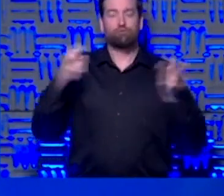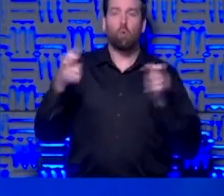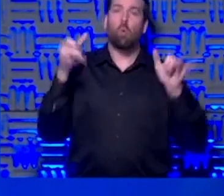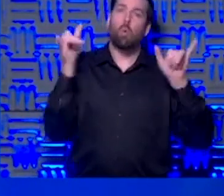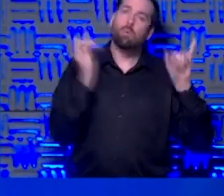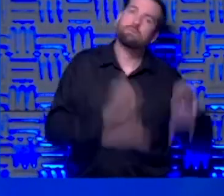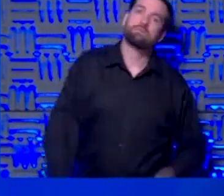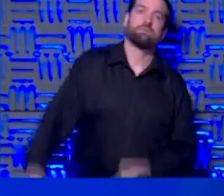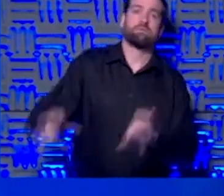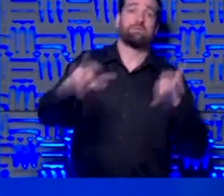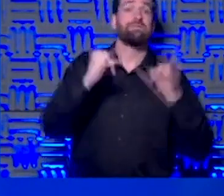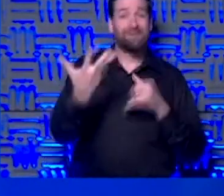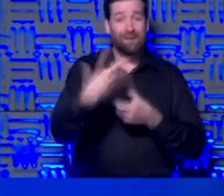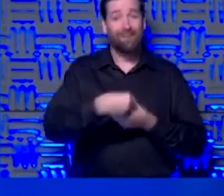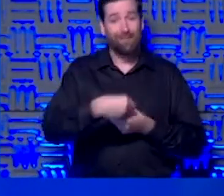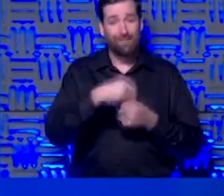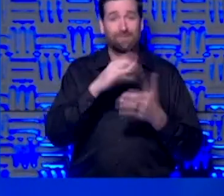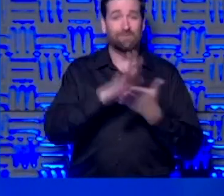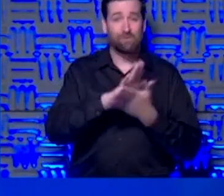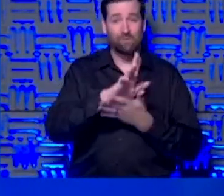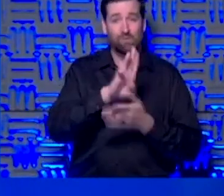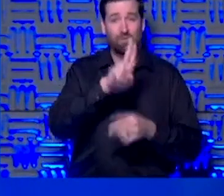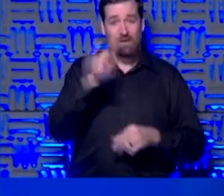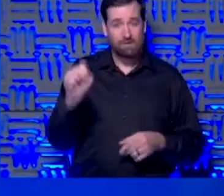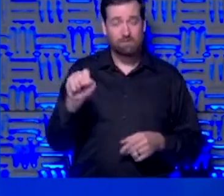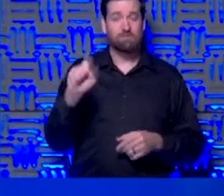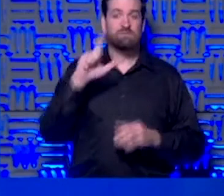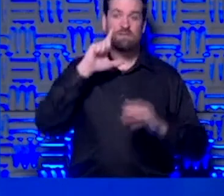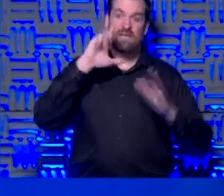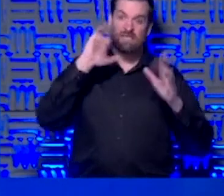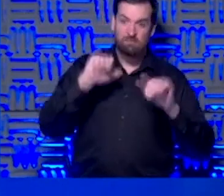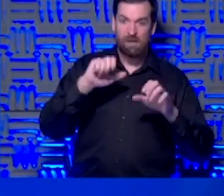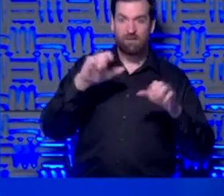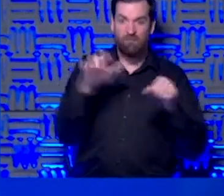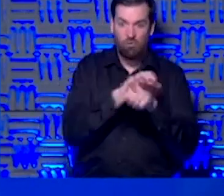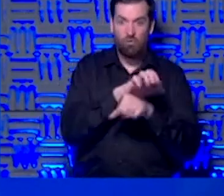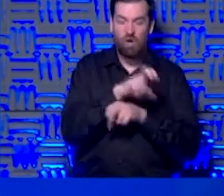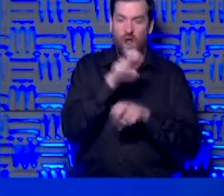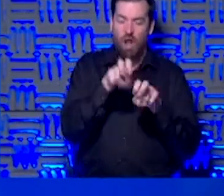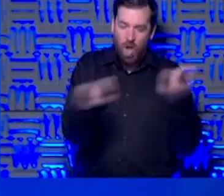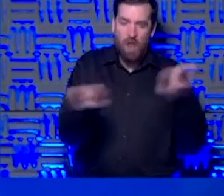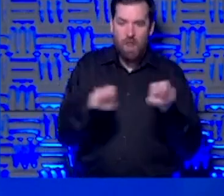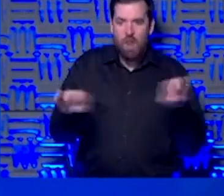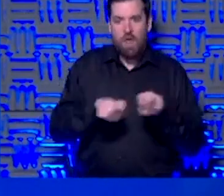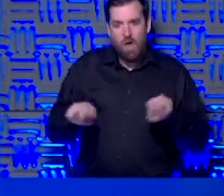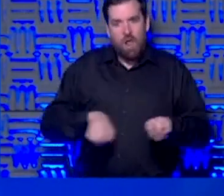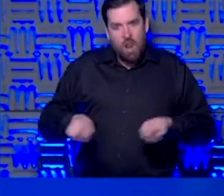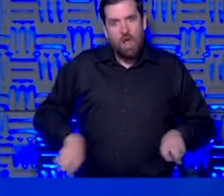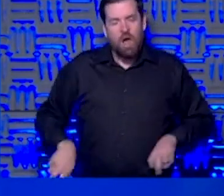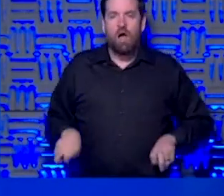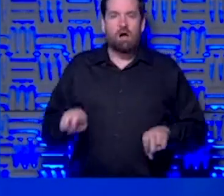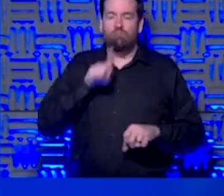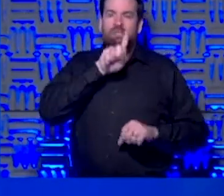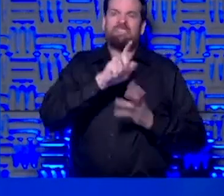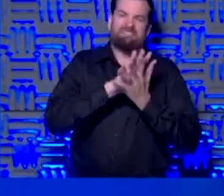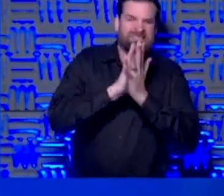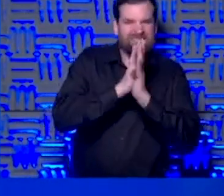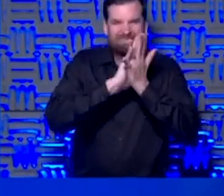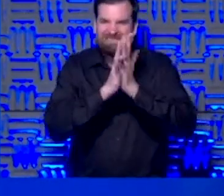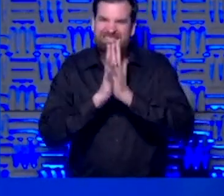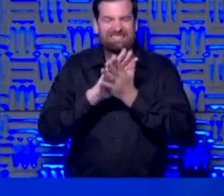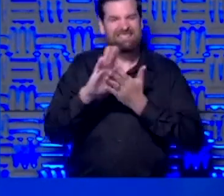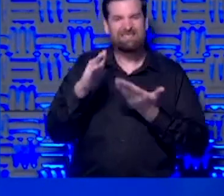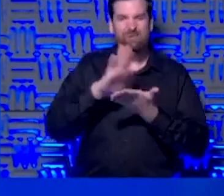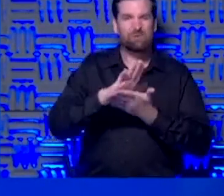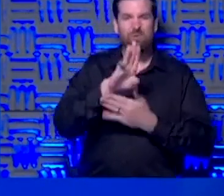you go, including the school bus. So if you expect to get every seat taken and have 3 to a row and have the kids really crowded into the bus, yeah, it's